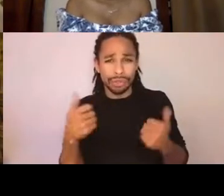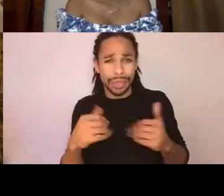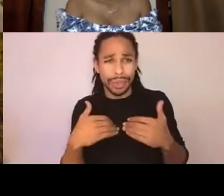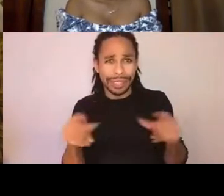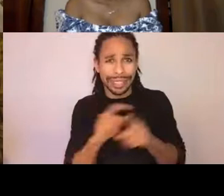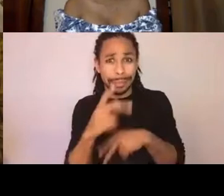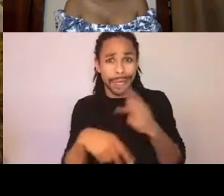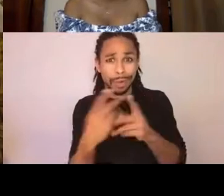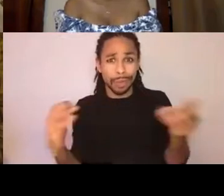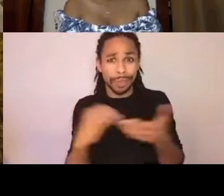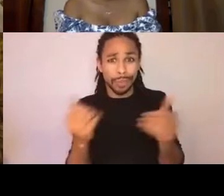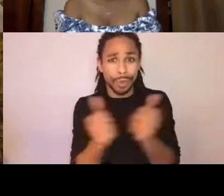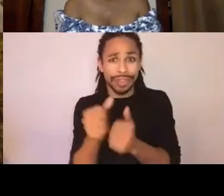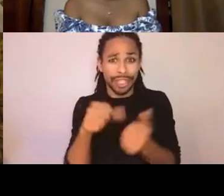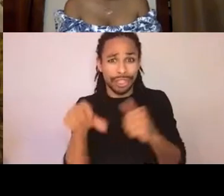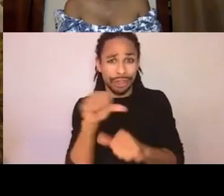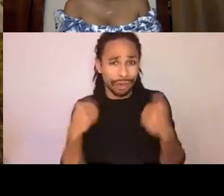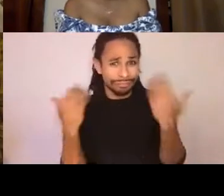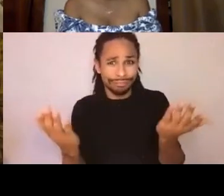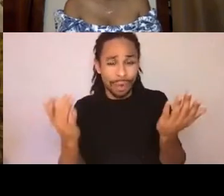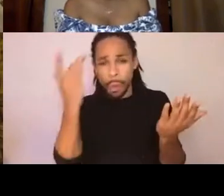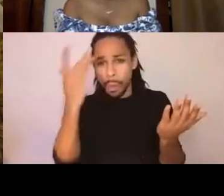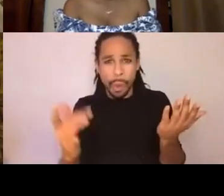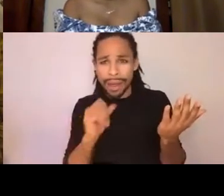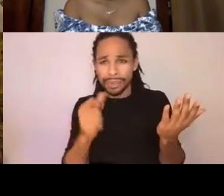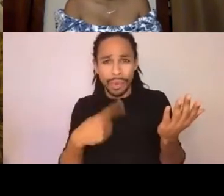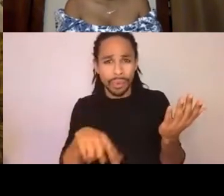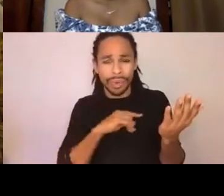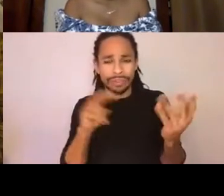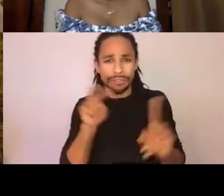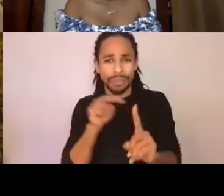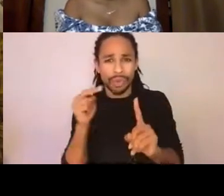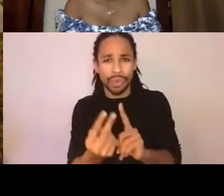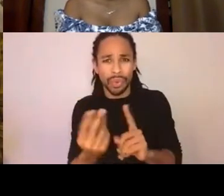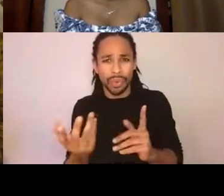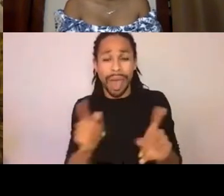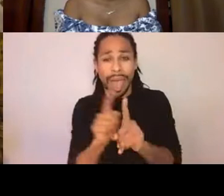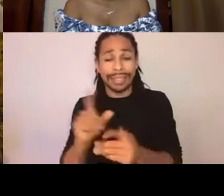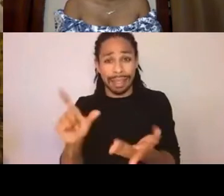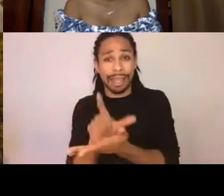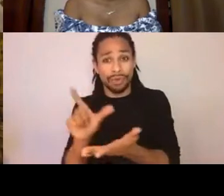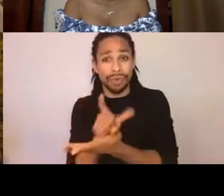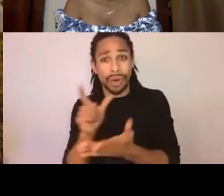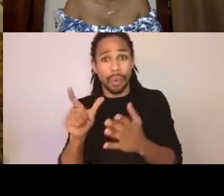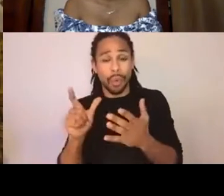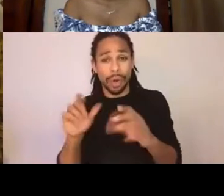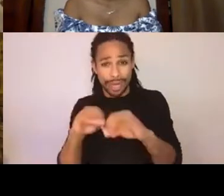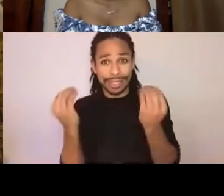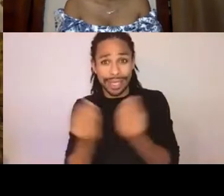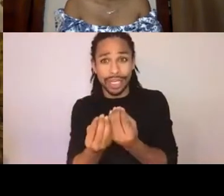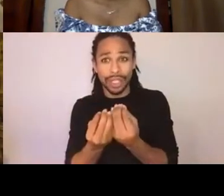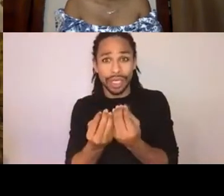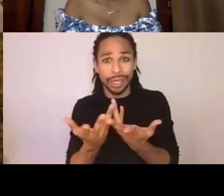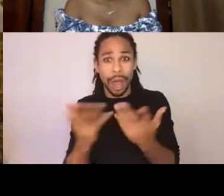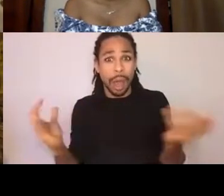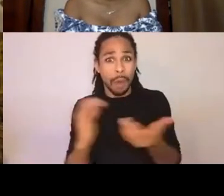partnerships with each other? And why aren't we viewing, you know, as a literary organization, you know, a partnership